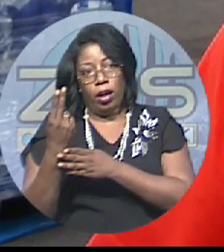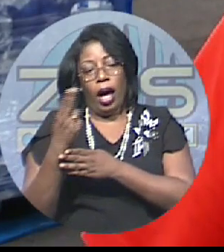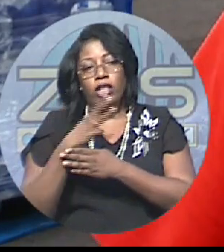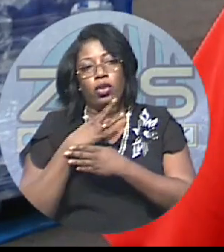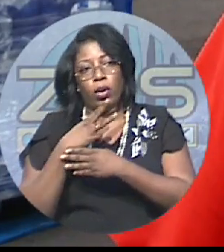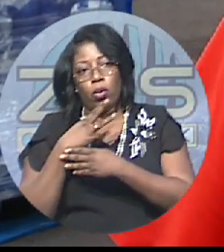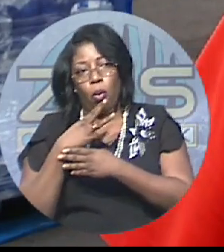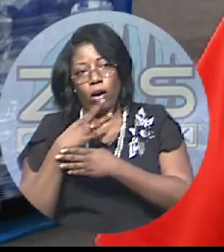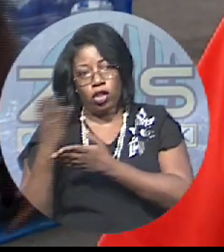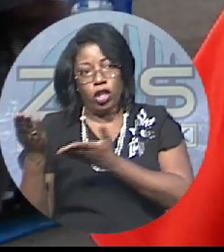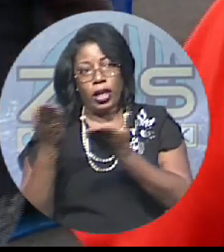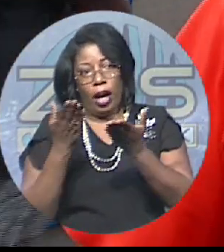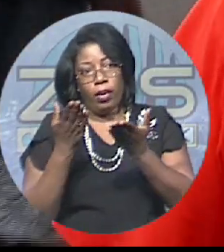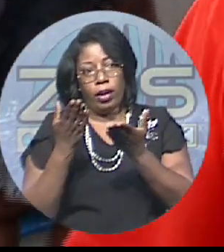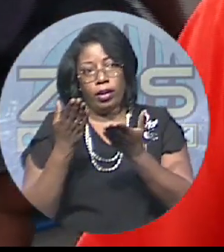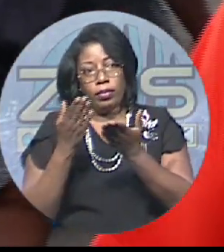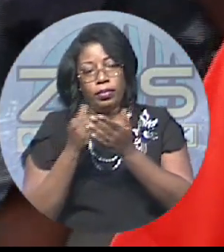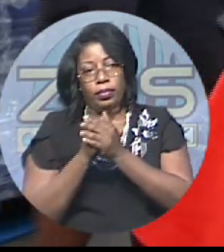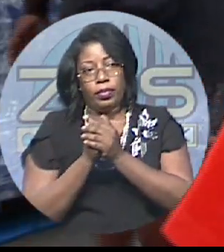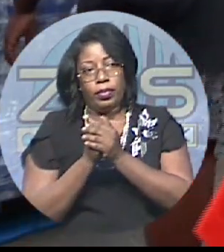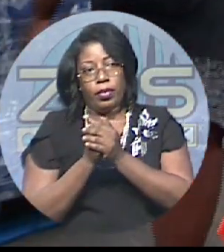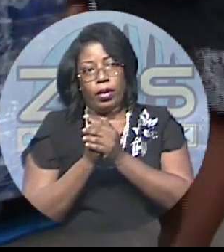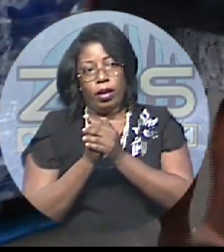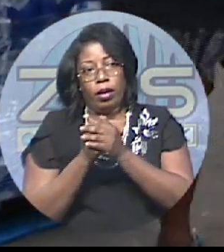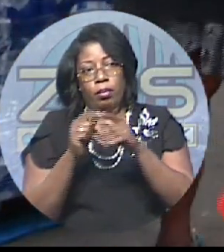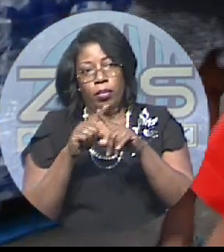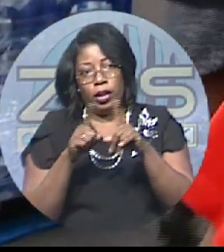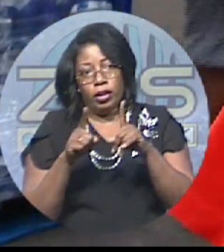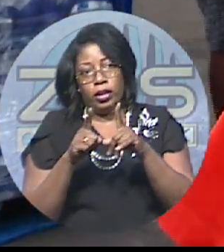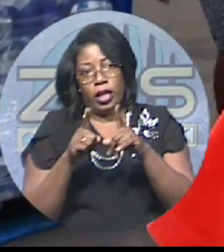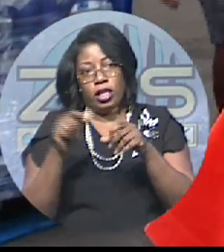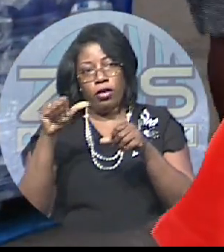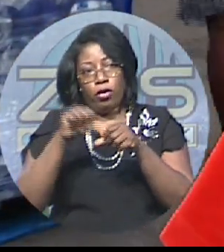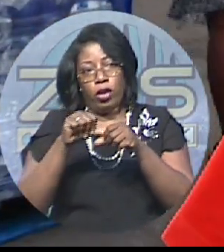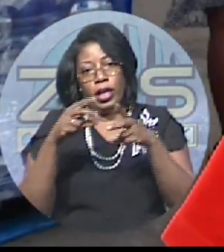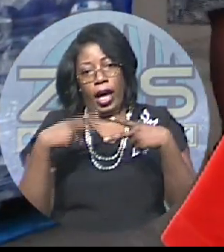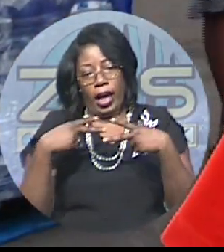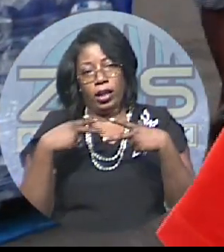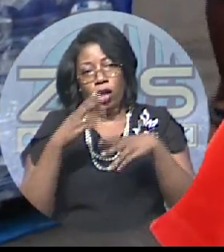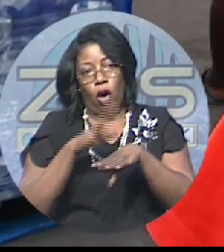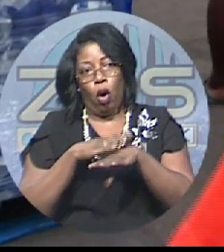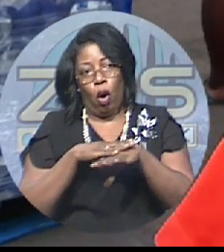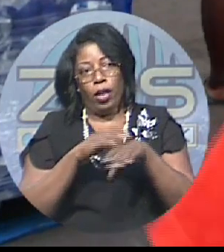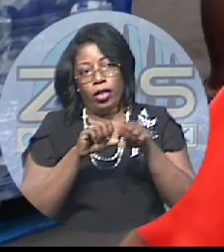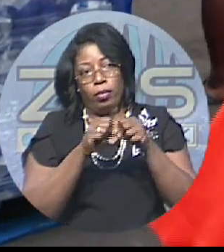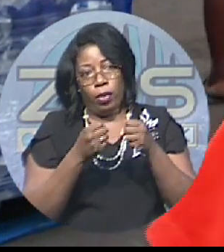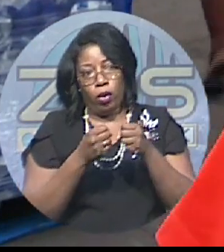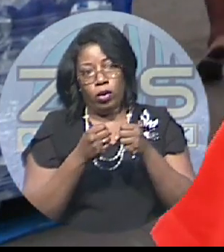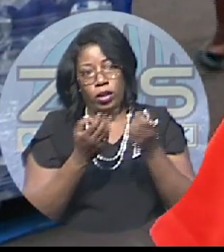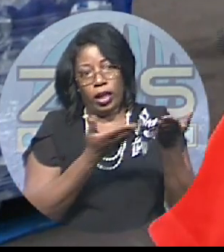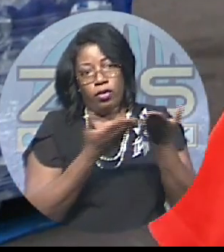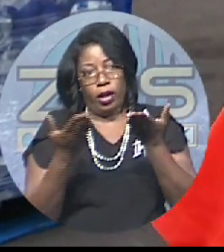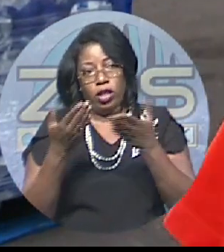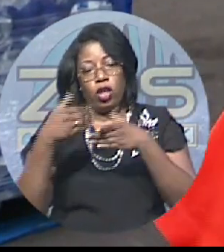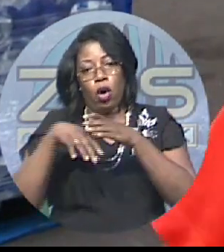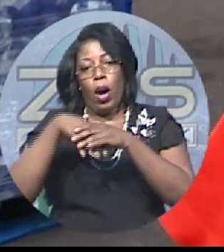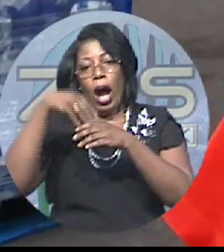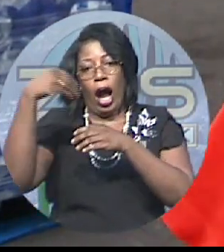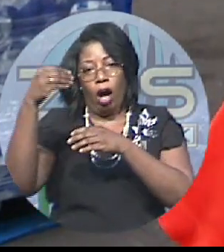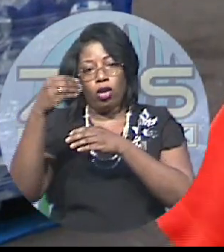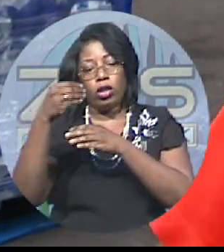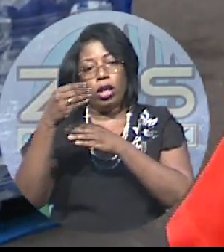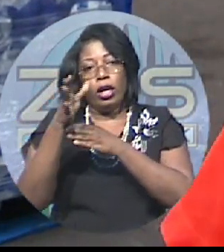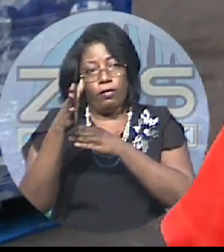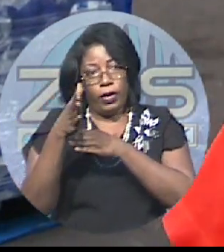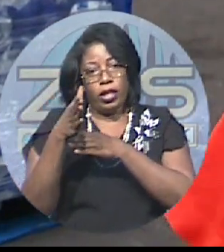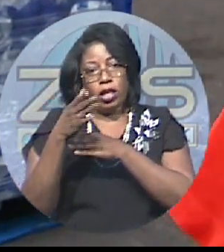water. So that's almost $20,000 right there with just the fuel yet on board. And because they was getting ready to go out fishing, and this storm